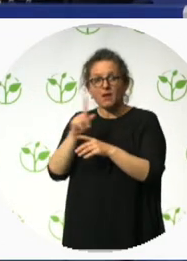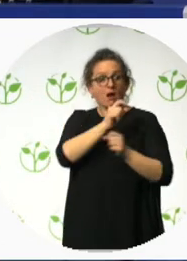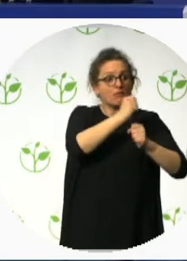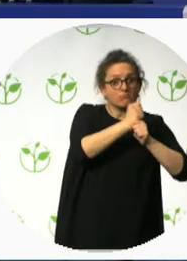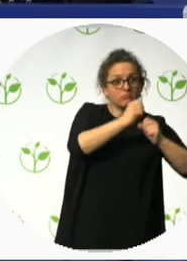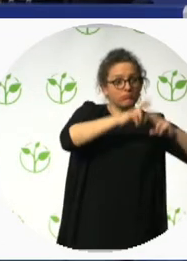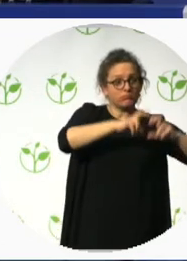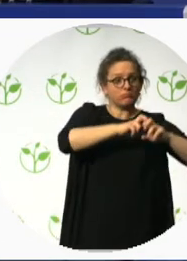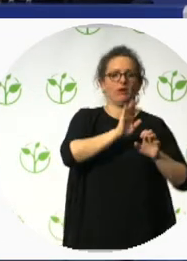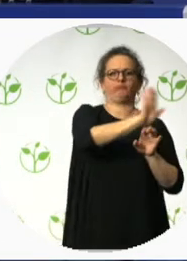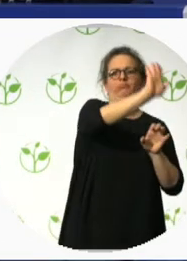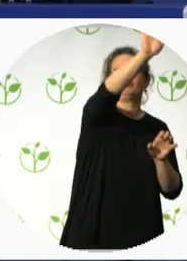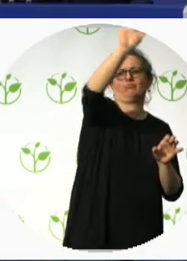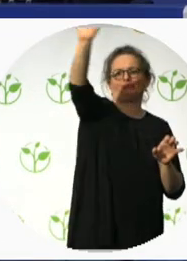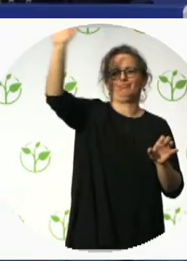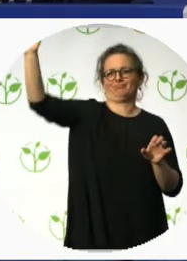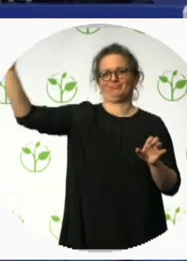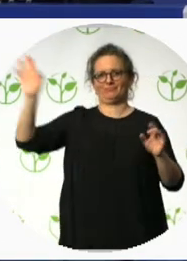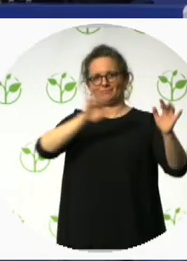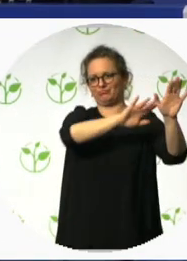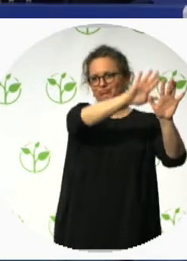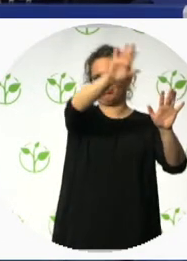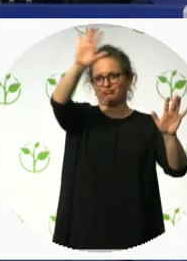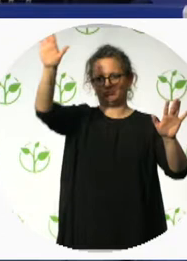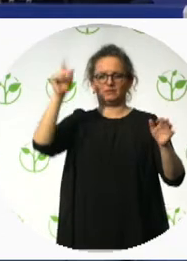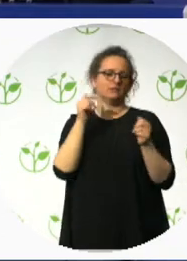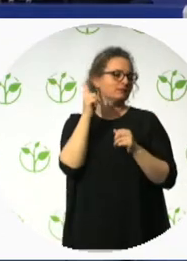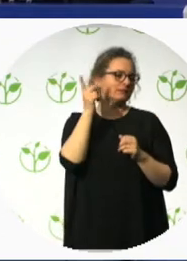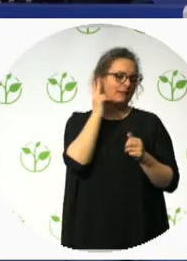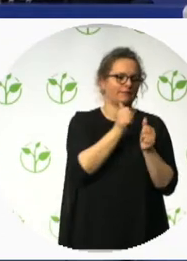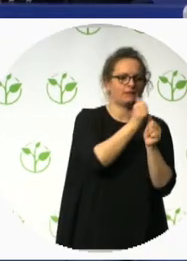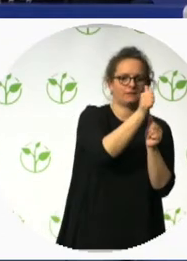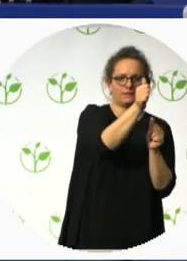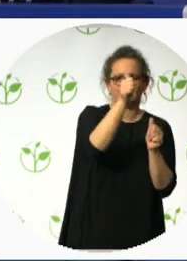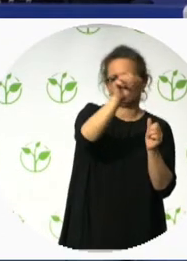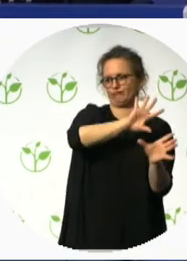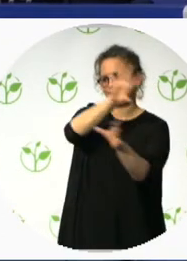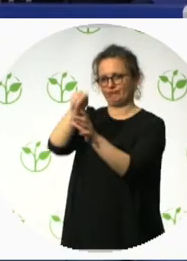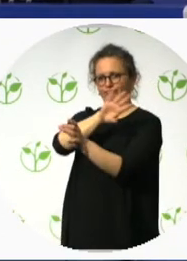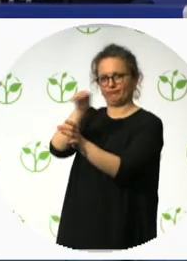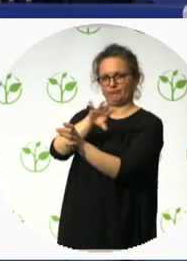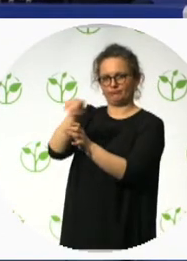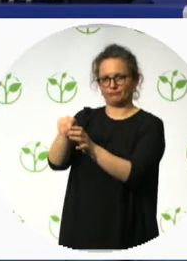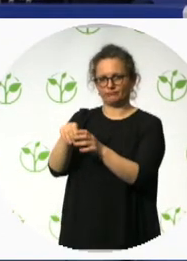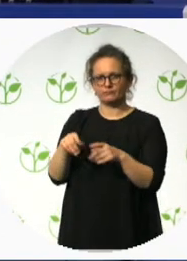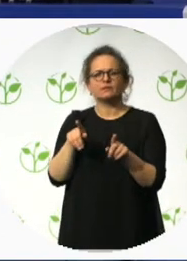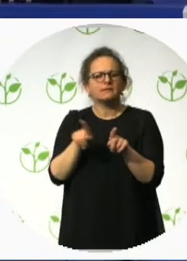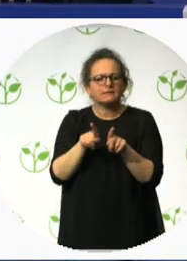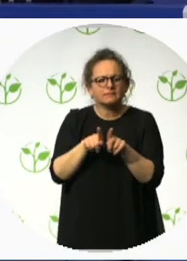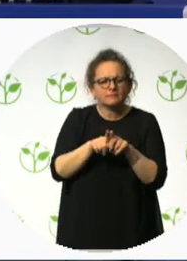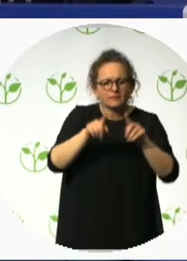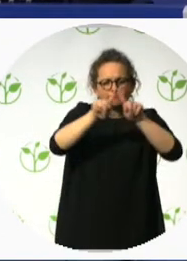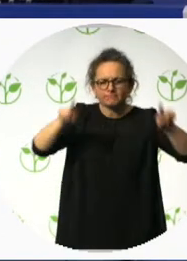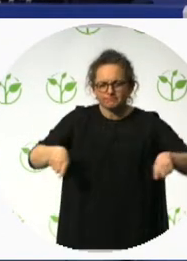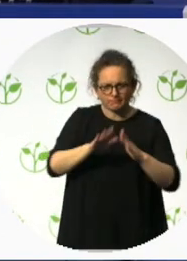the teaching materials have different layouts because it is told by the deaf researchers